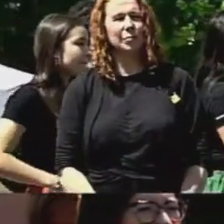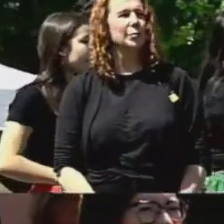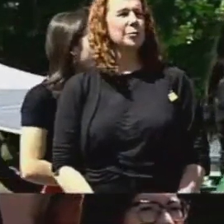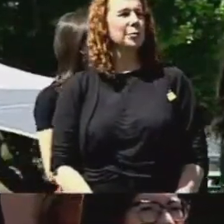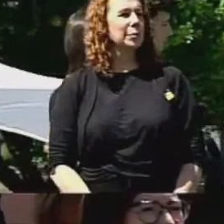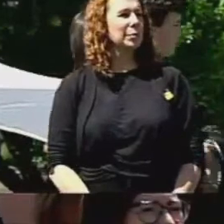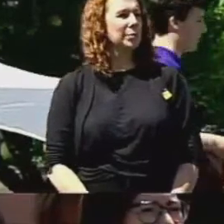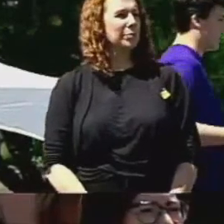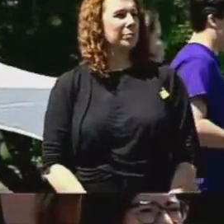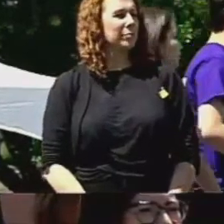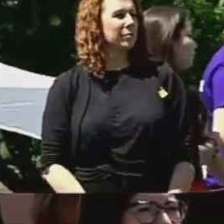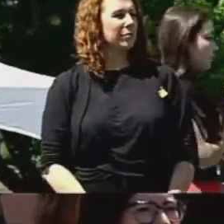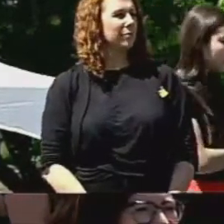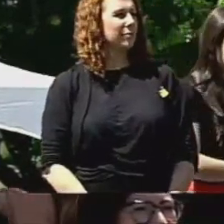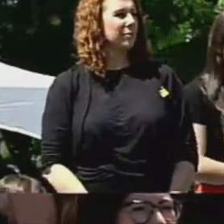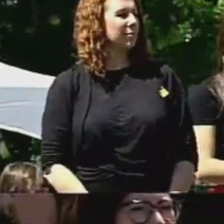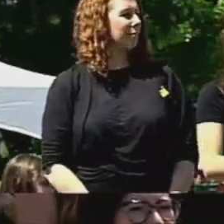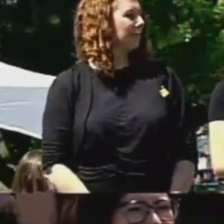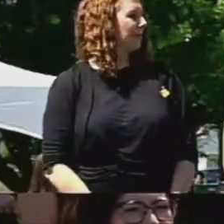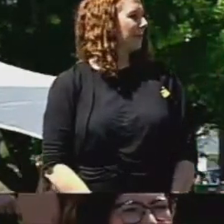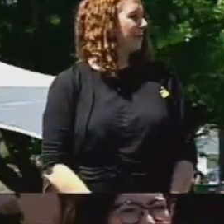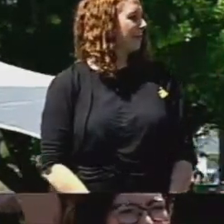I can hold it.